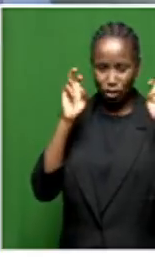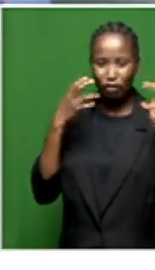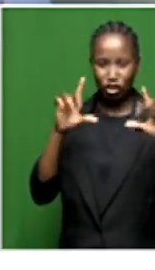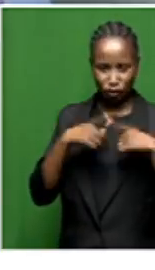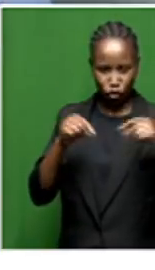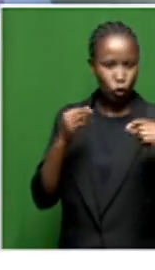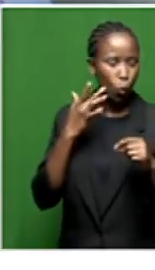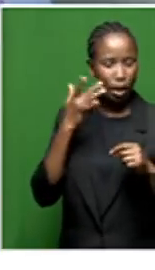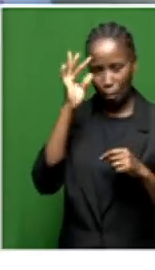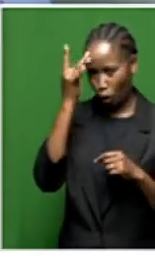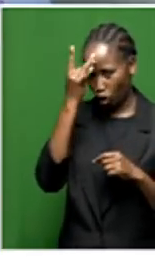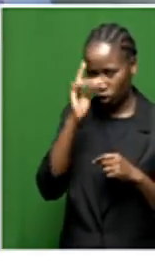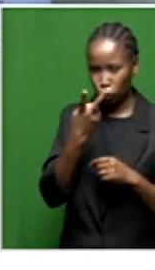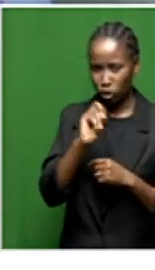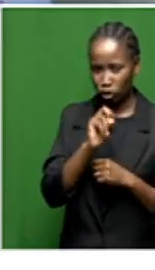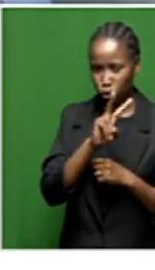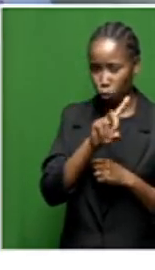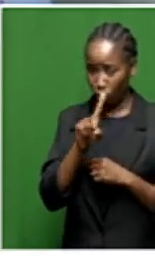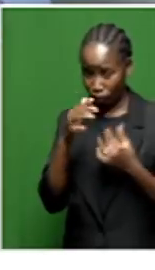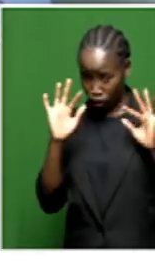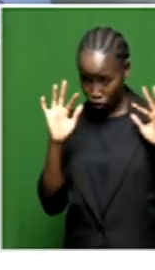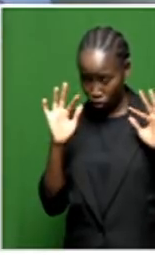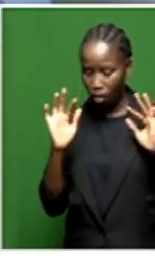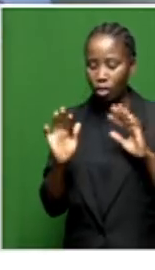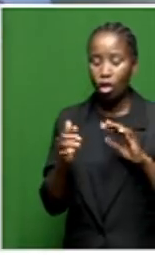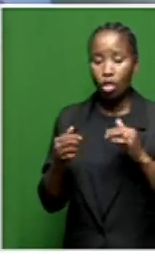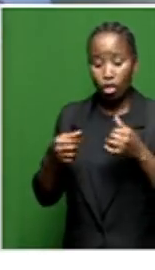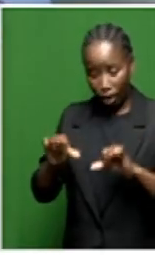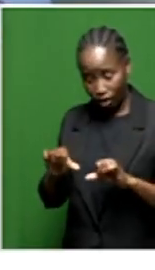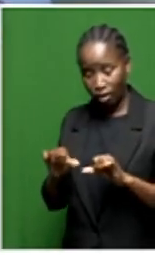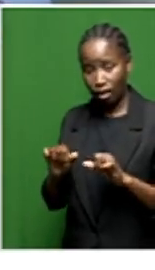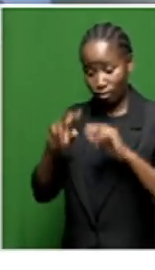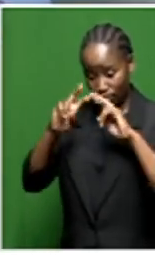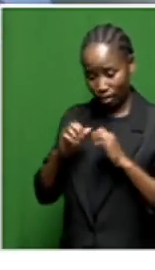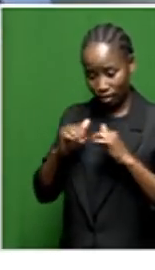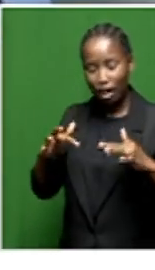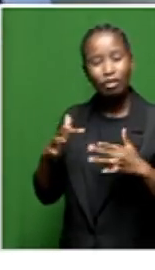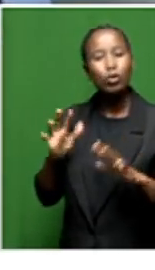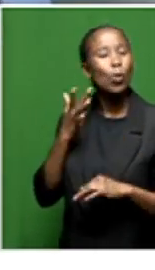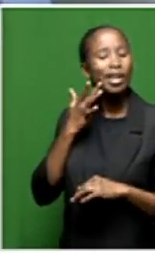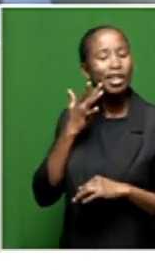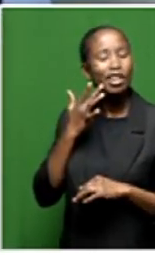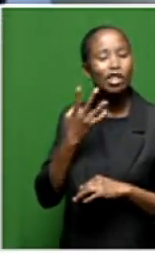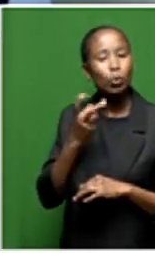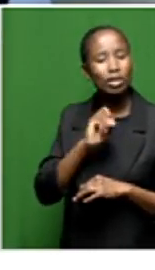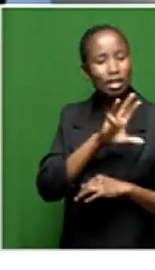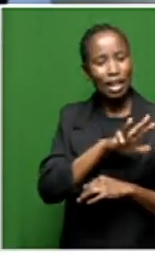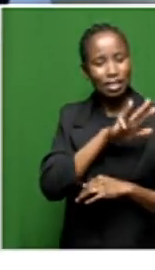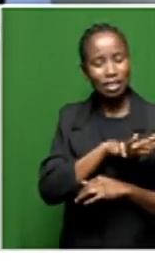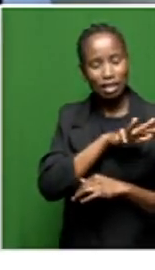March 2021. The investigation started in 2019. So,